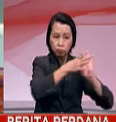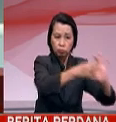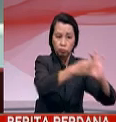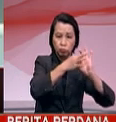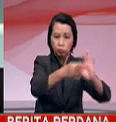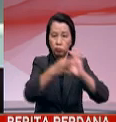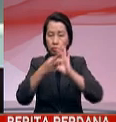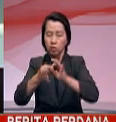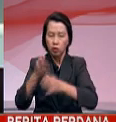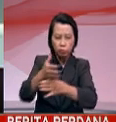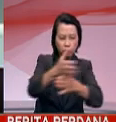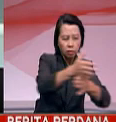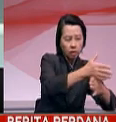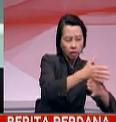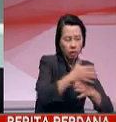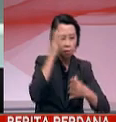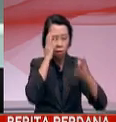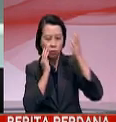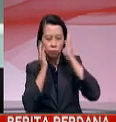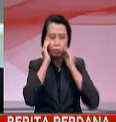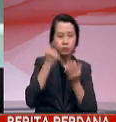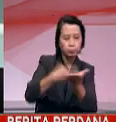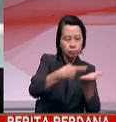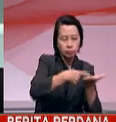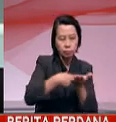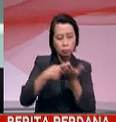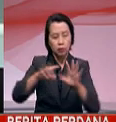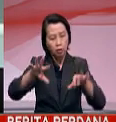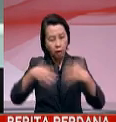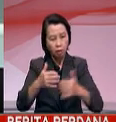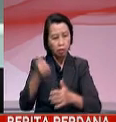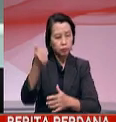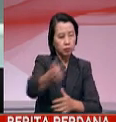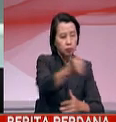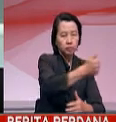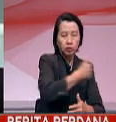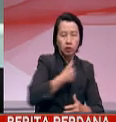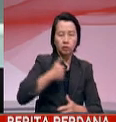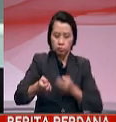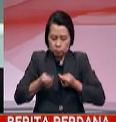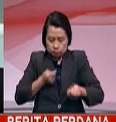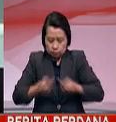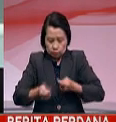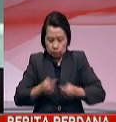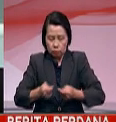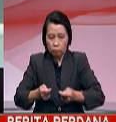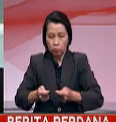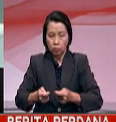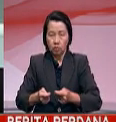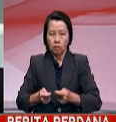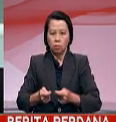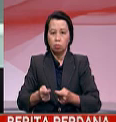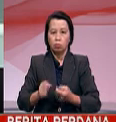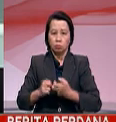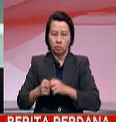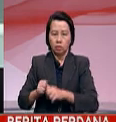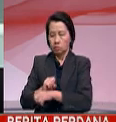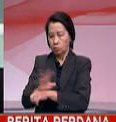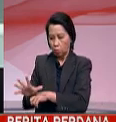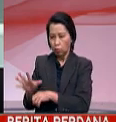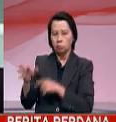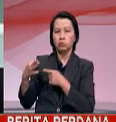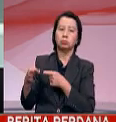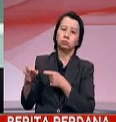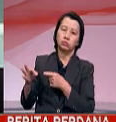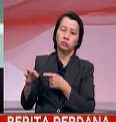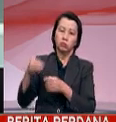best practices and experiences on how each of us are managing and controlling the novel